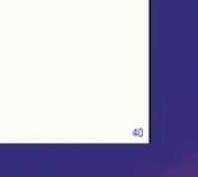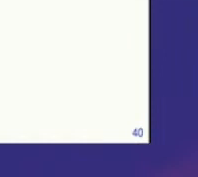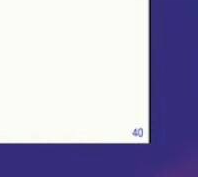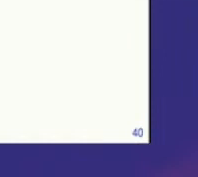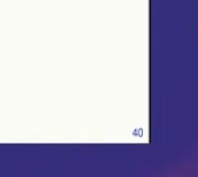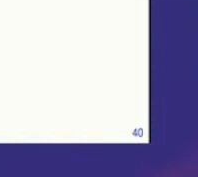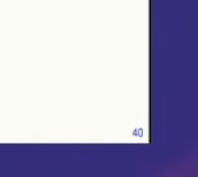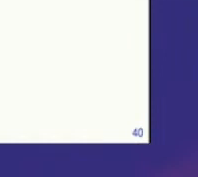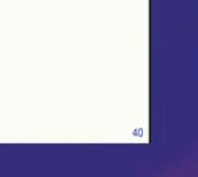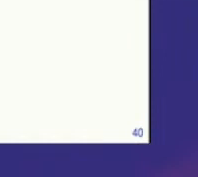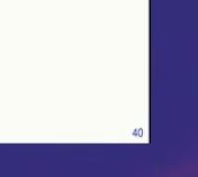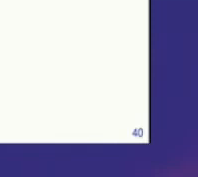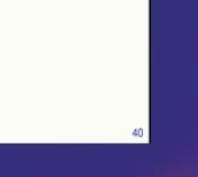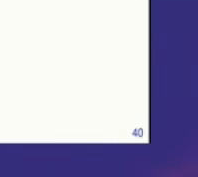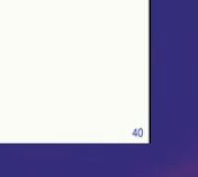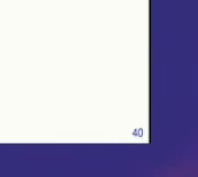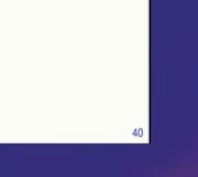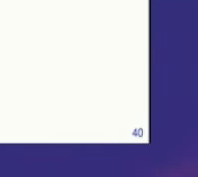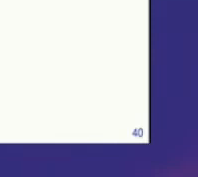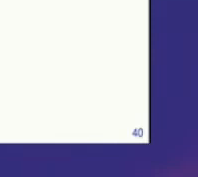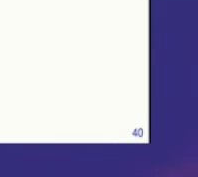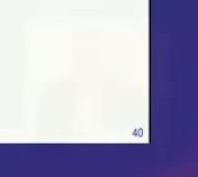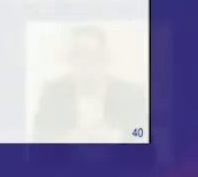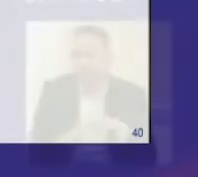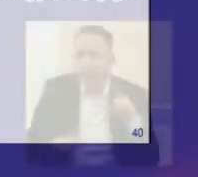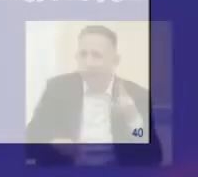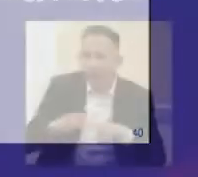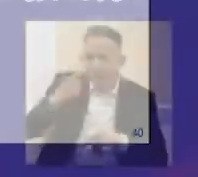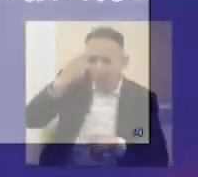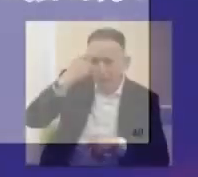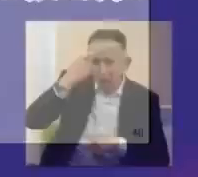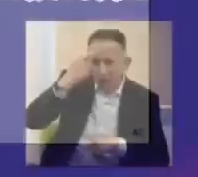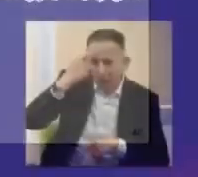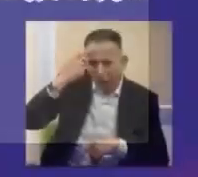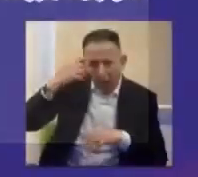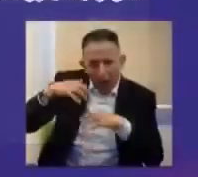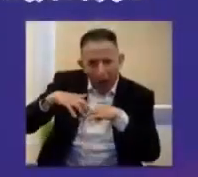relative to your axioms, to your values, to your objectives.